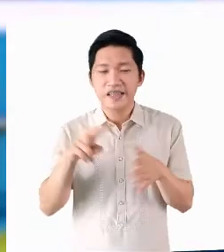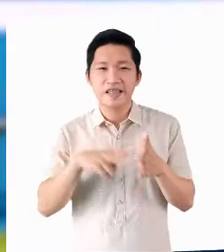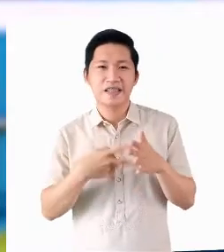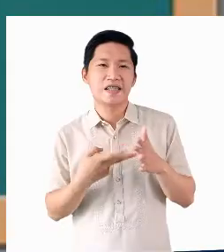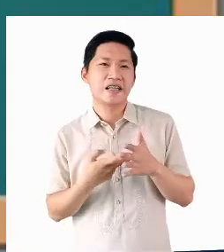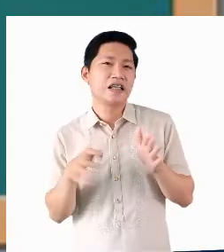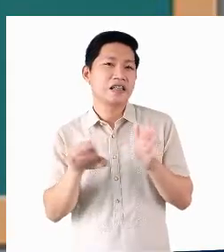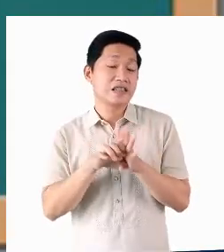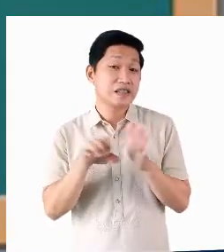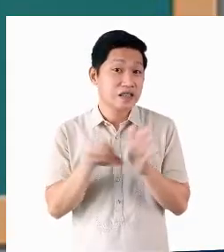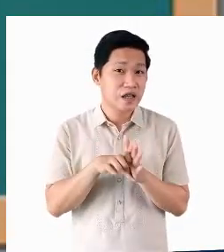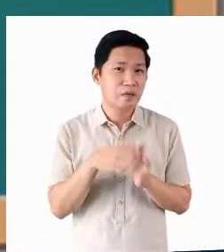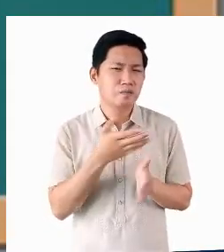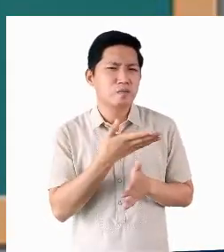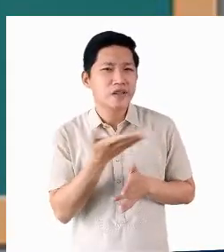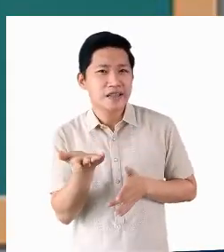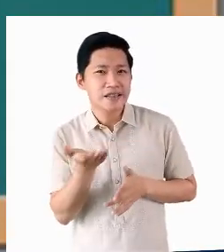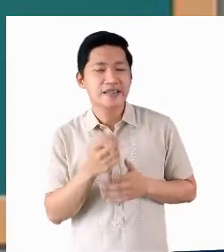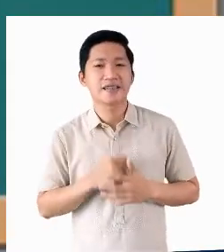Examples are